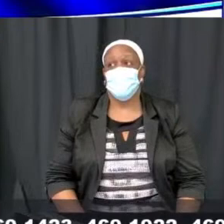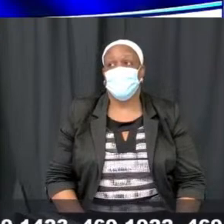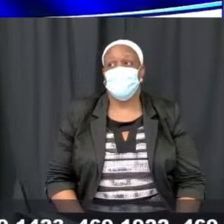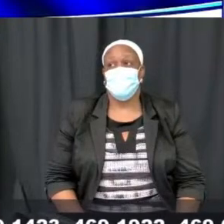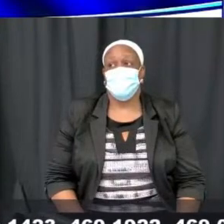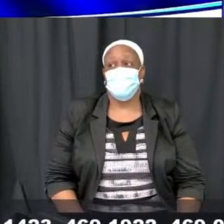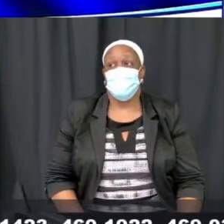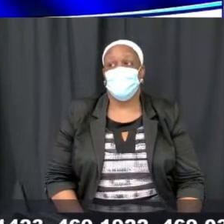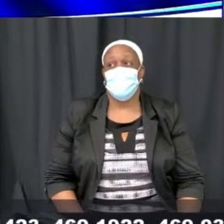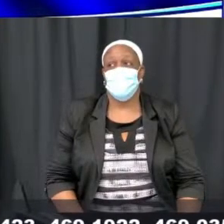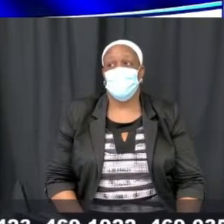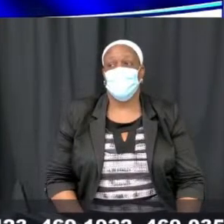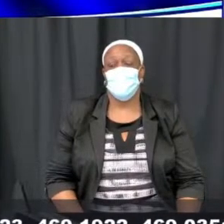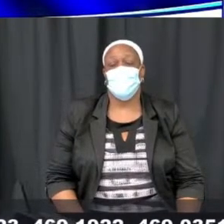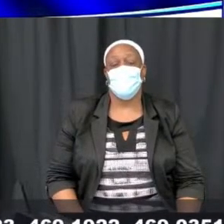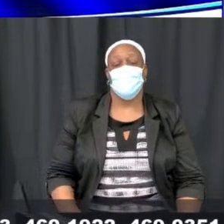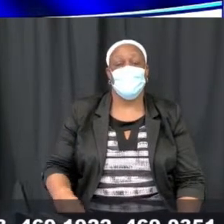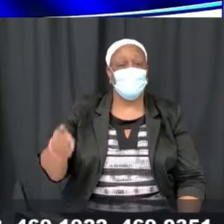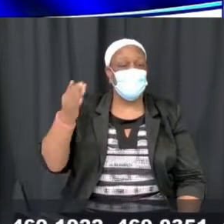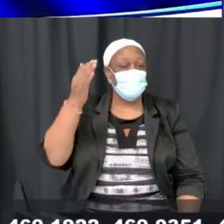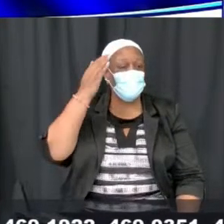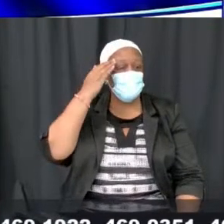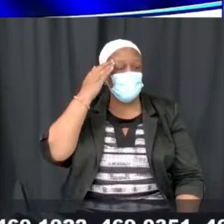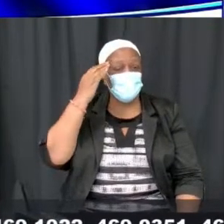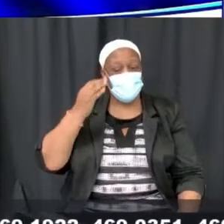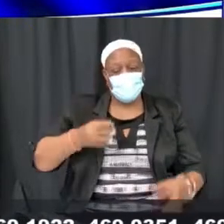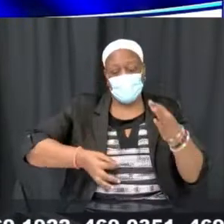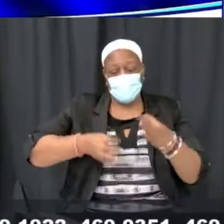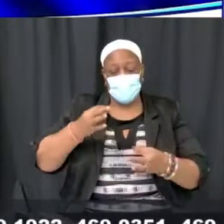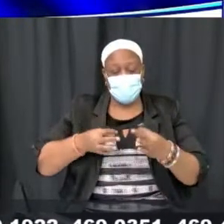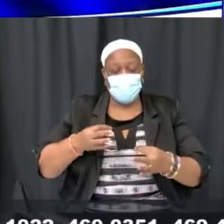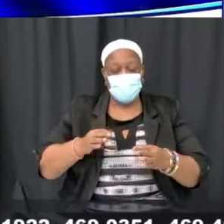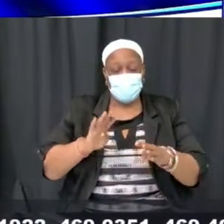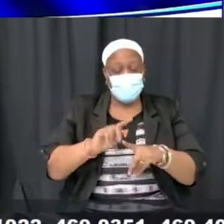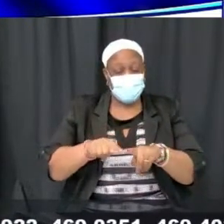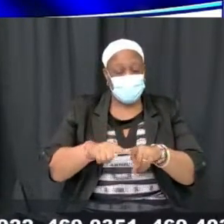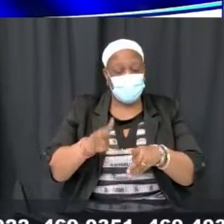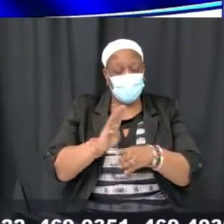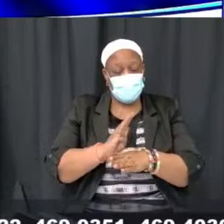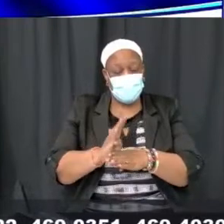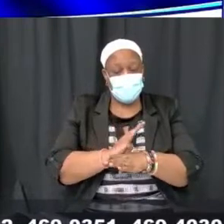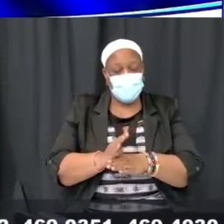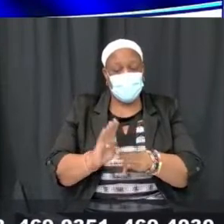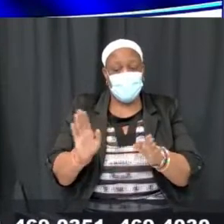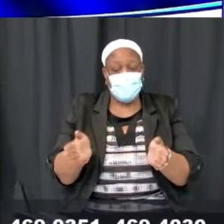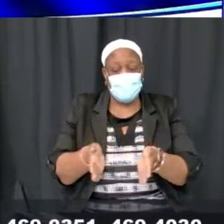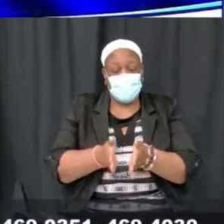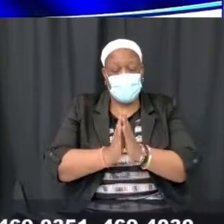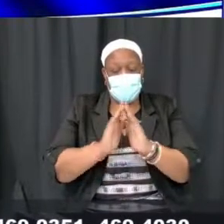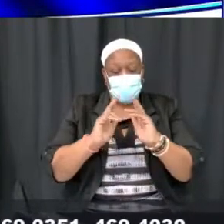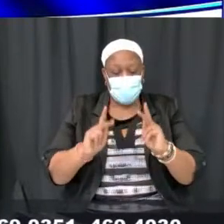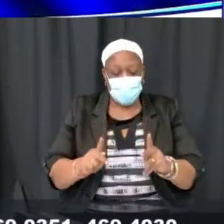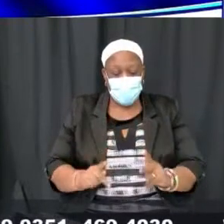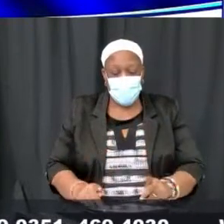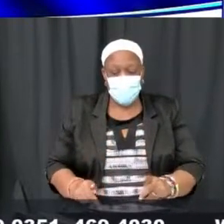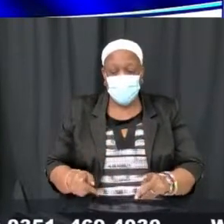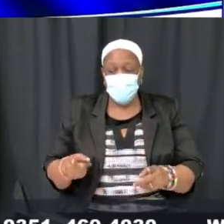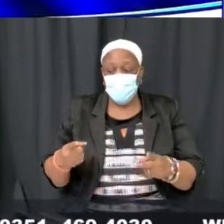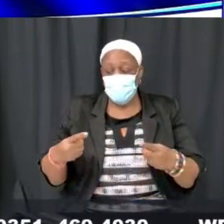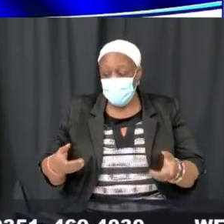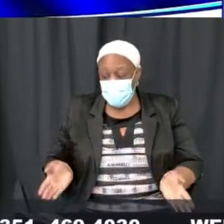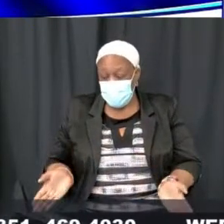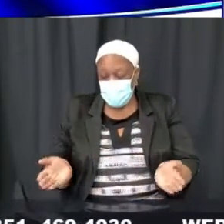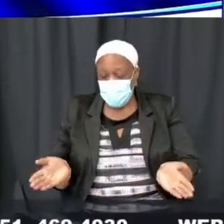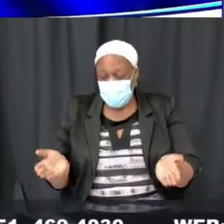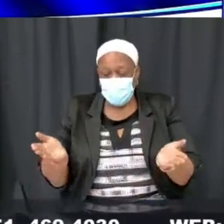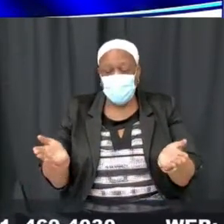to, advocate for vaccination, and also the continuing education programs for these businesses. We